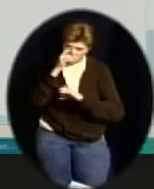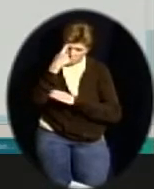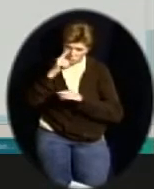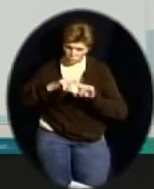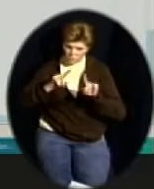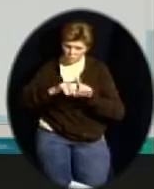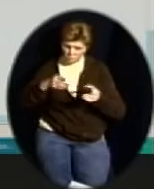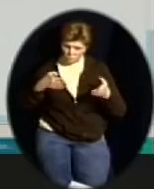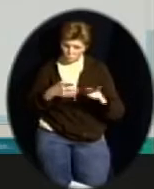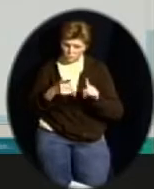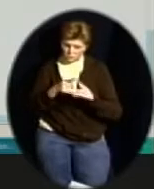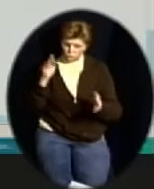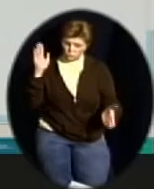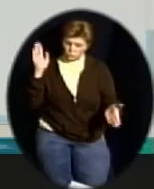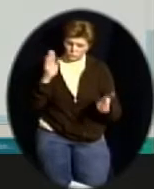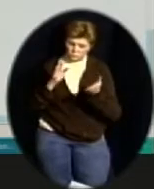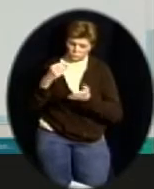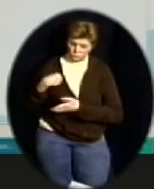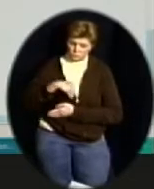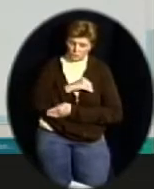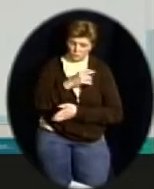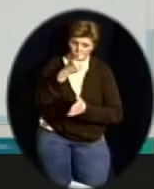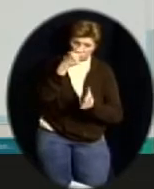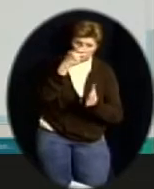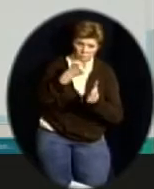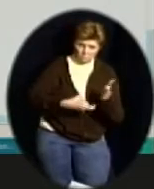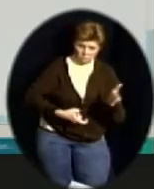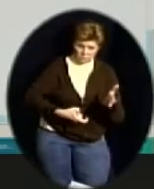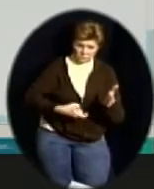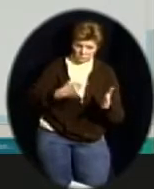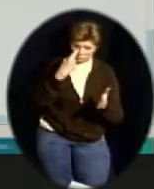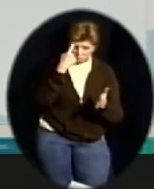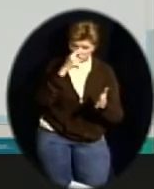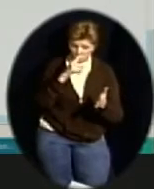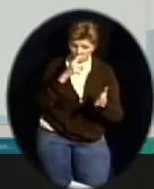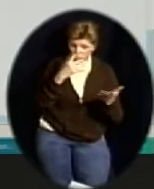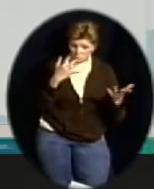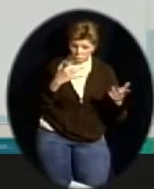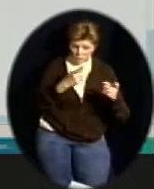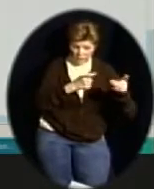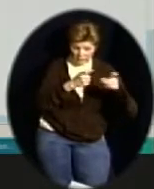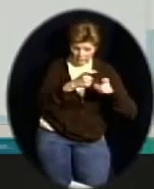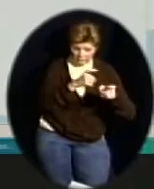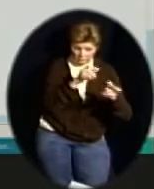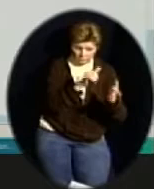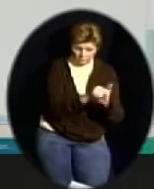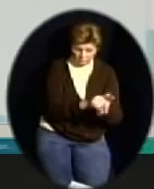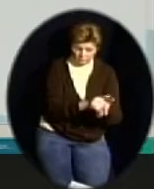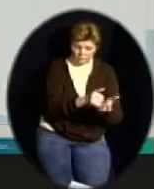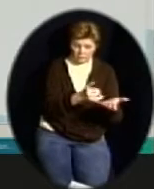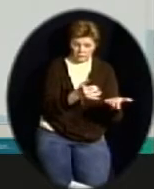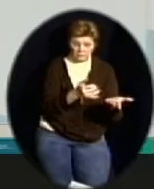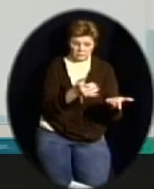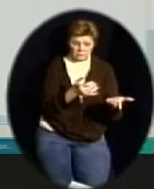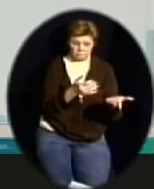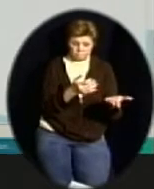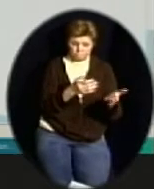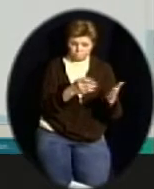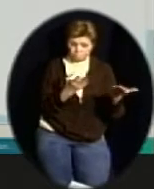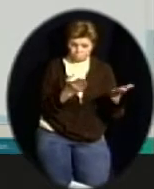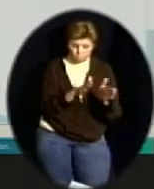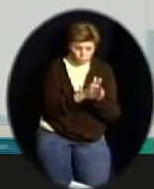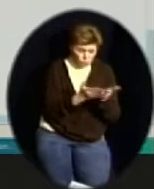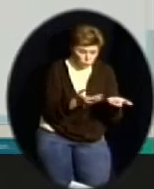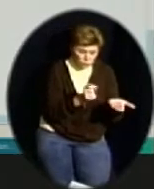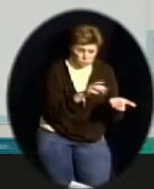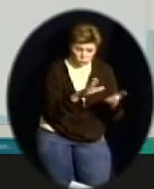services associated with that cost, so that in the eventuality that a year from now, if we do not raise the mill levy back up